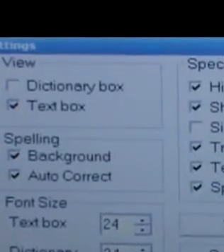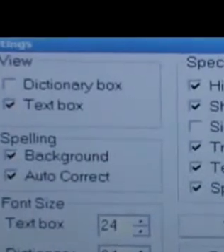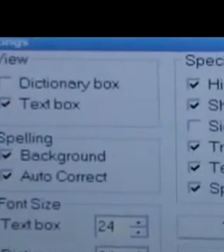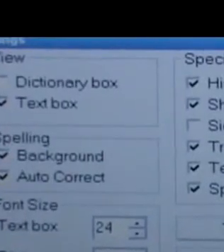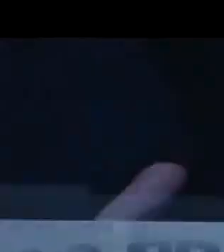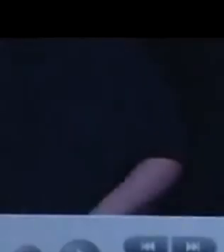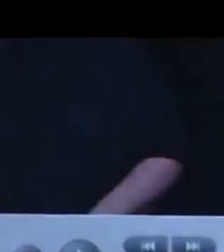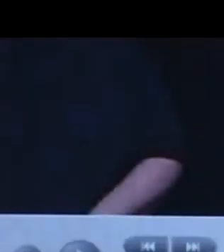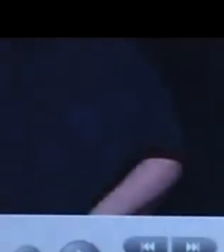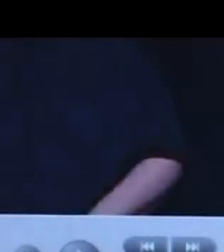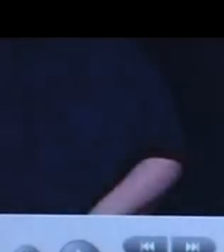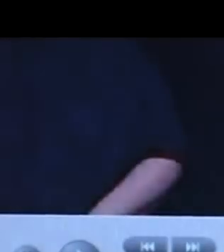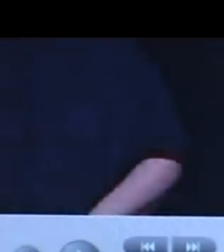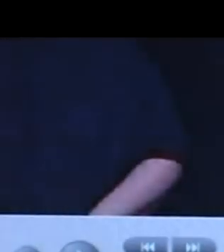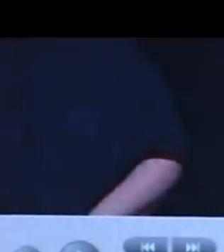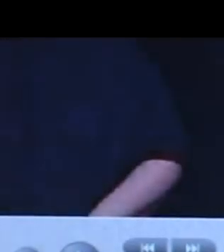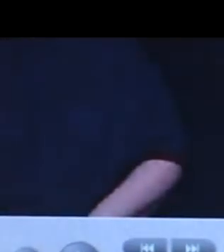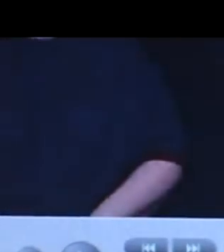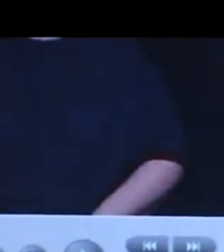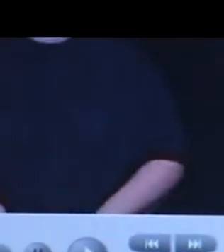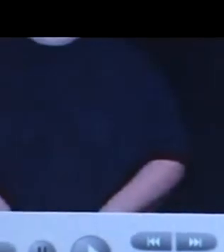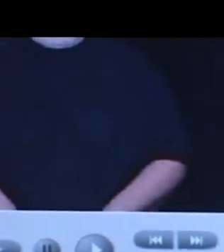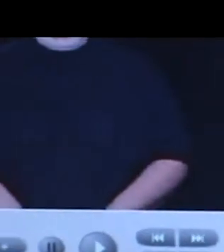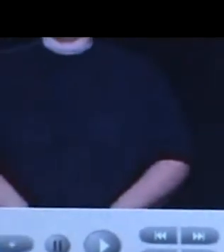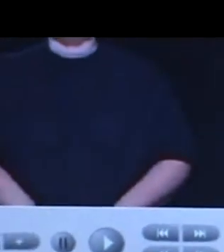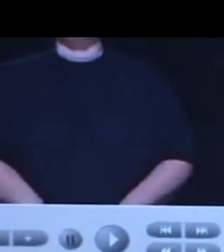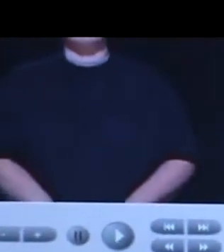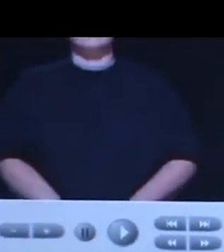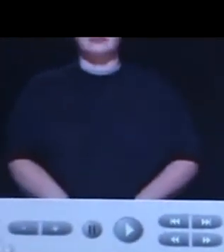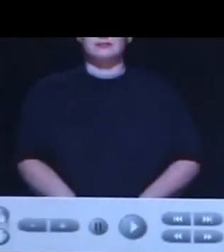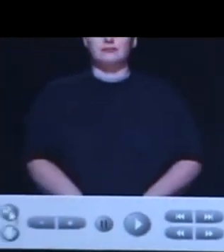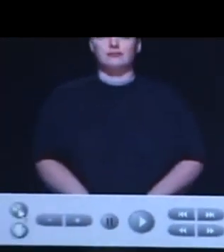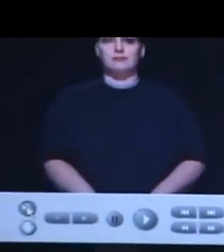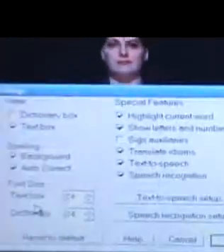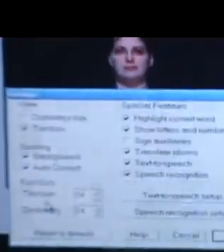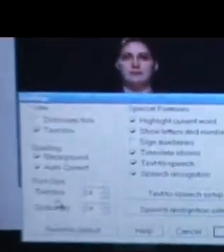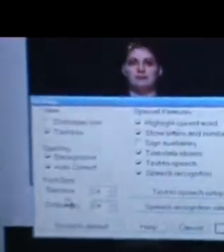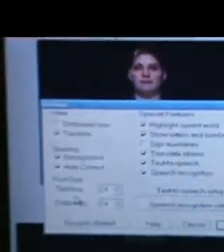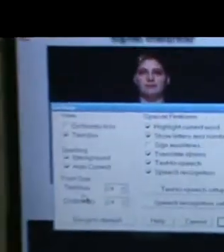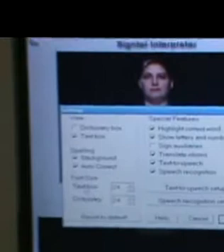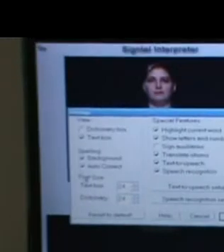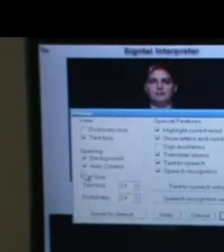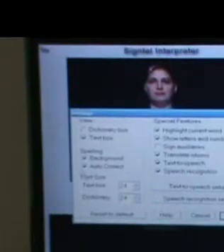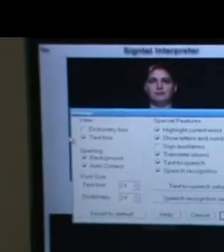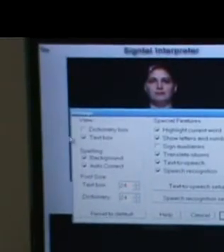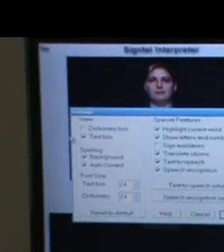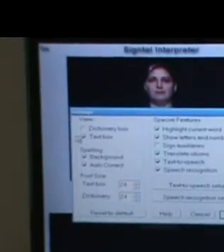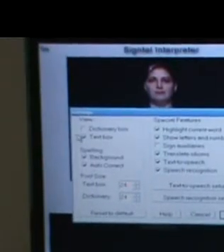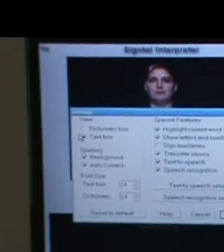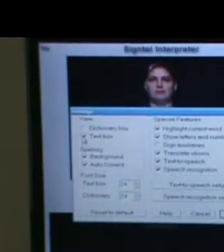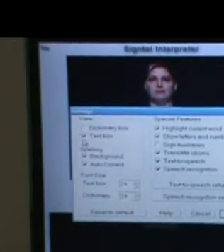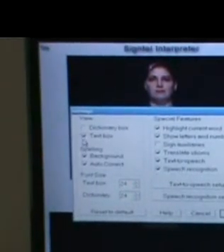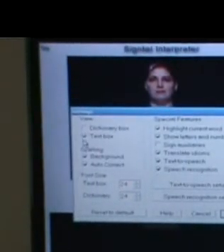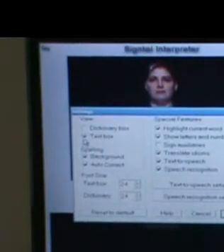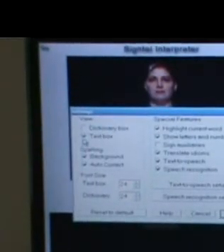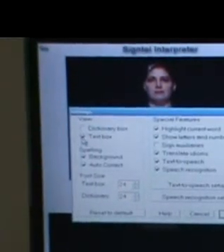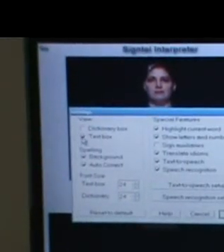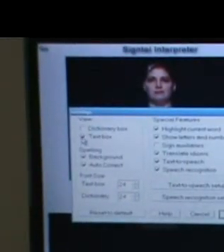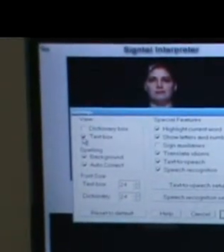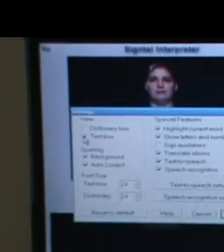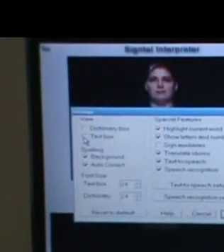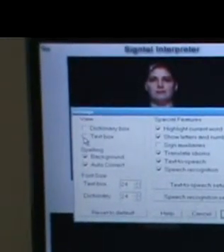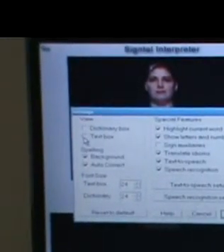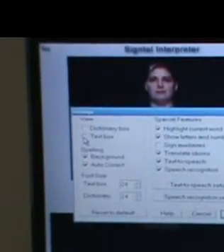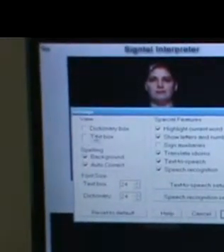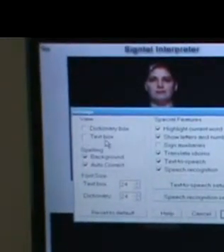we don't have it anymore. I will go back, check off the text